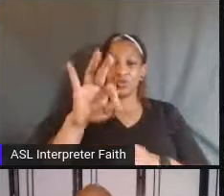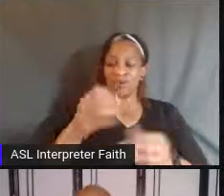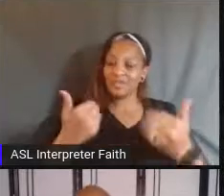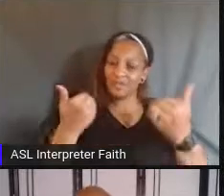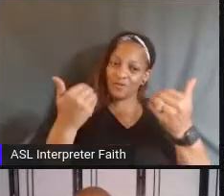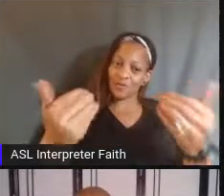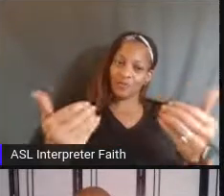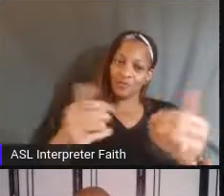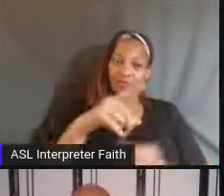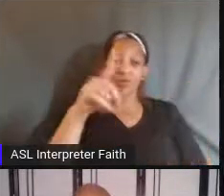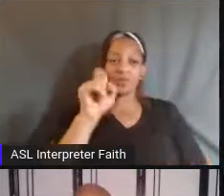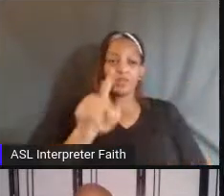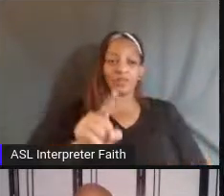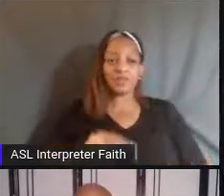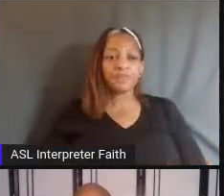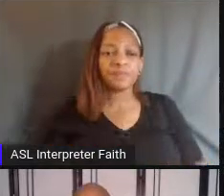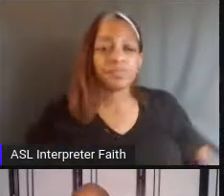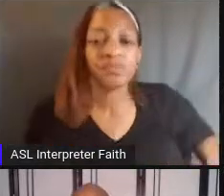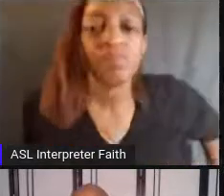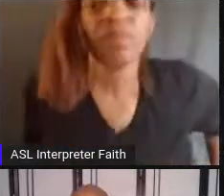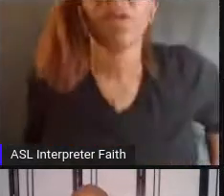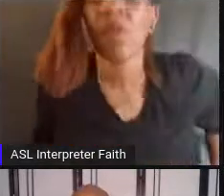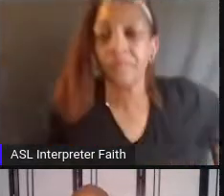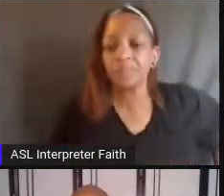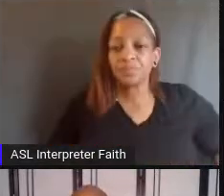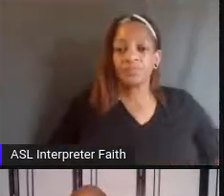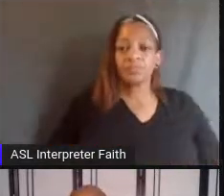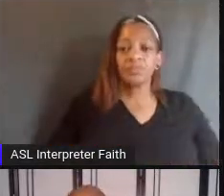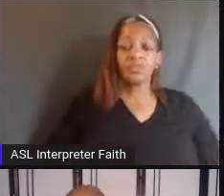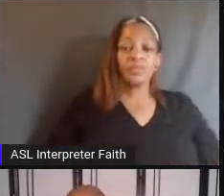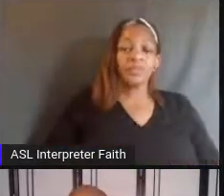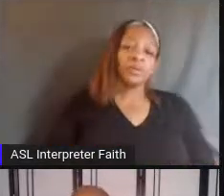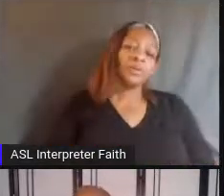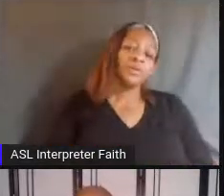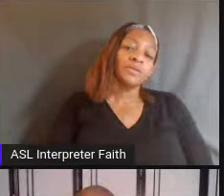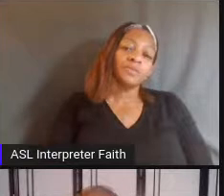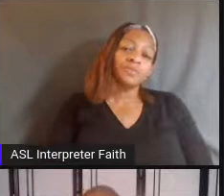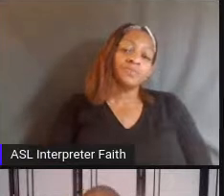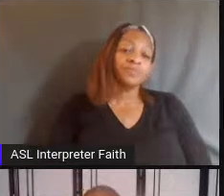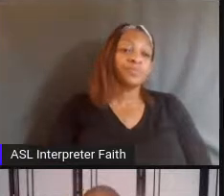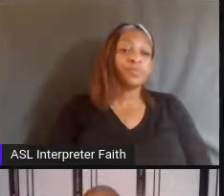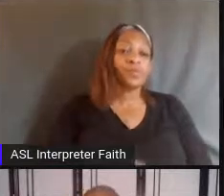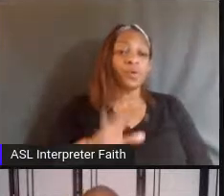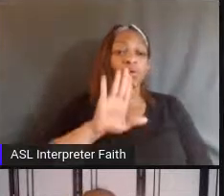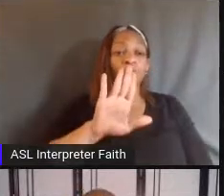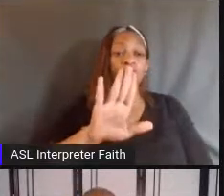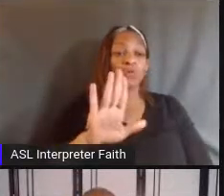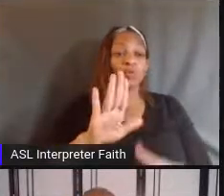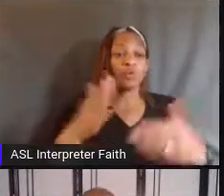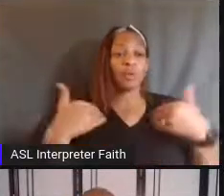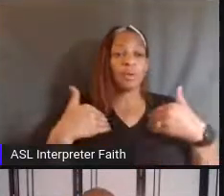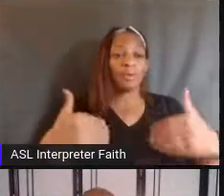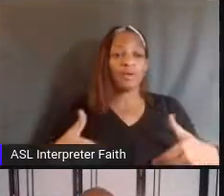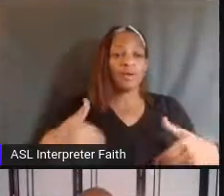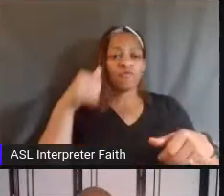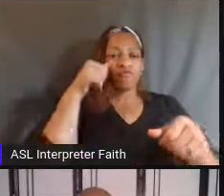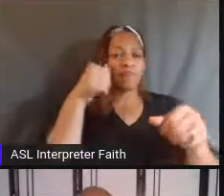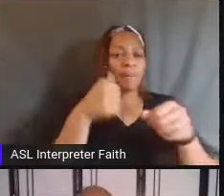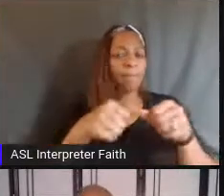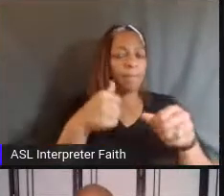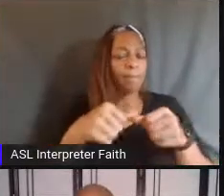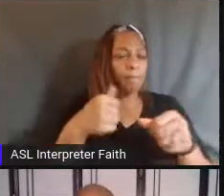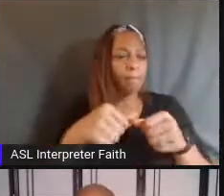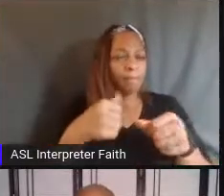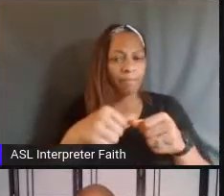with a question. So why does it matter that the body remembers? And more specifically,